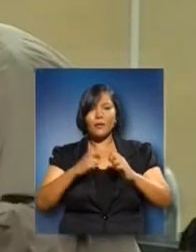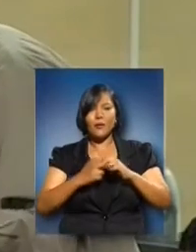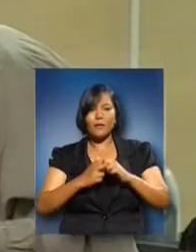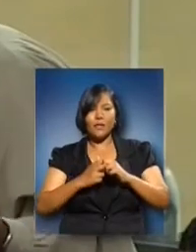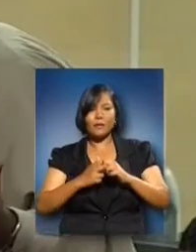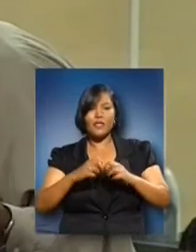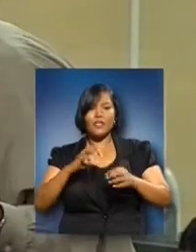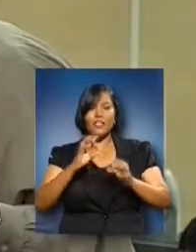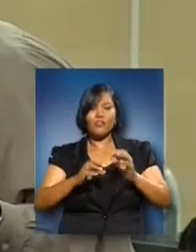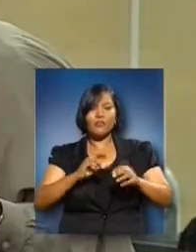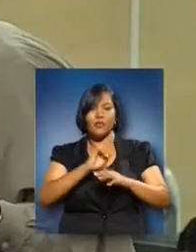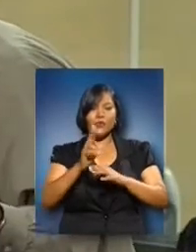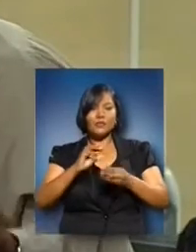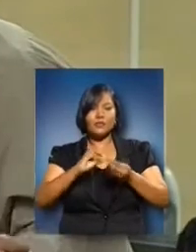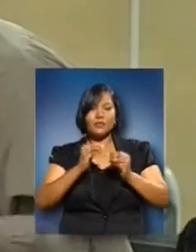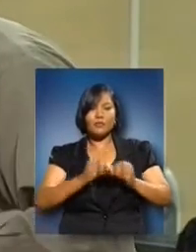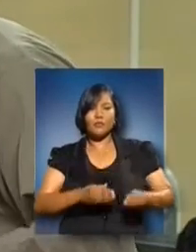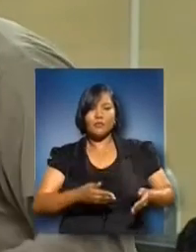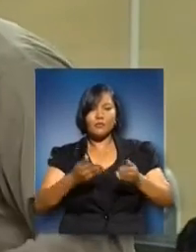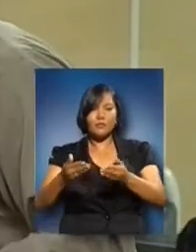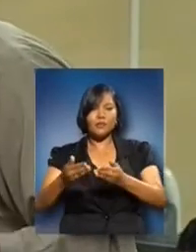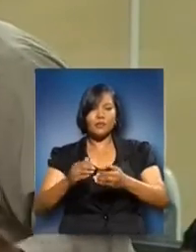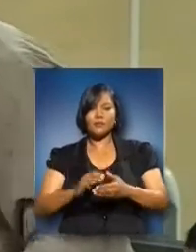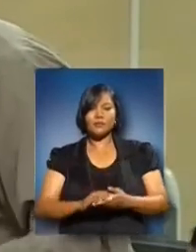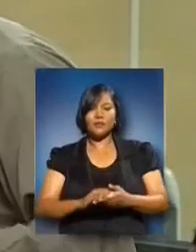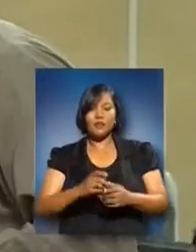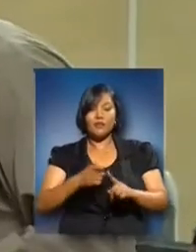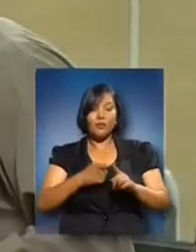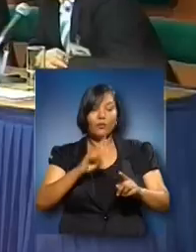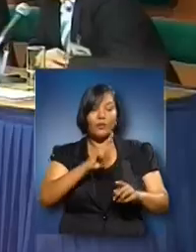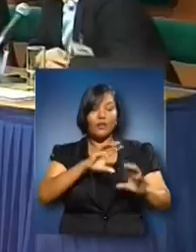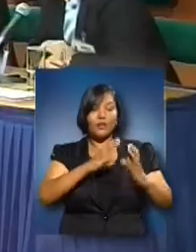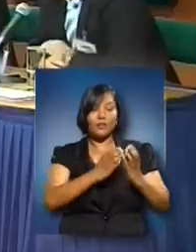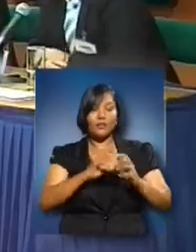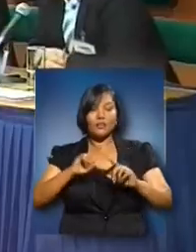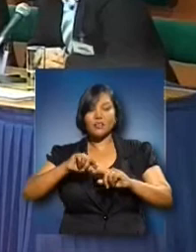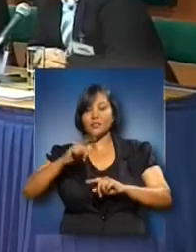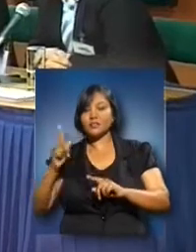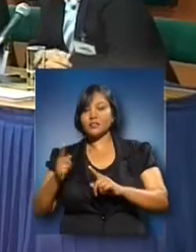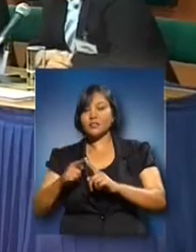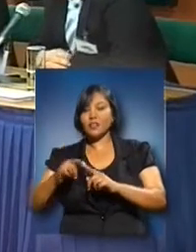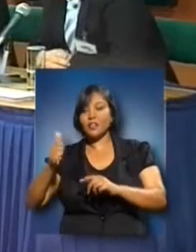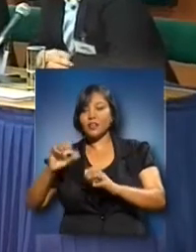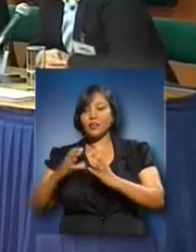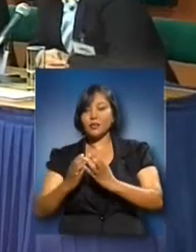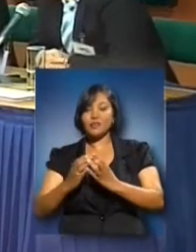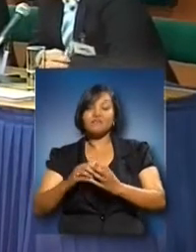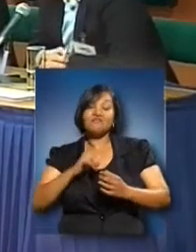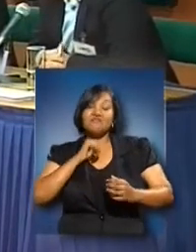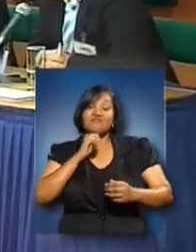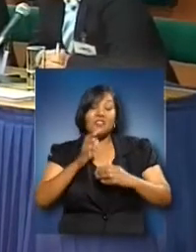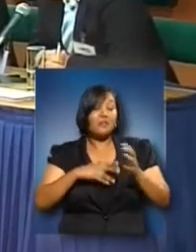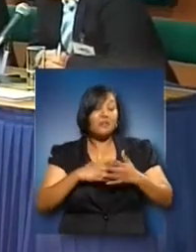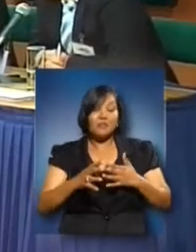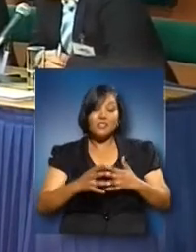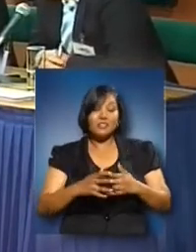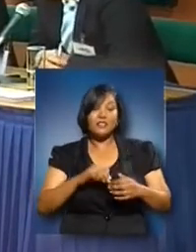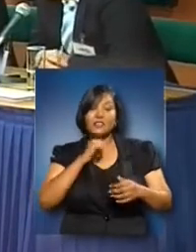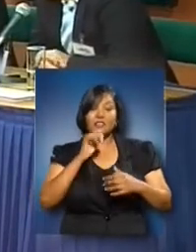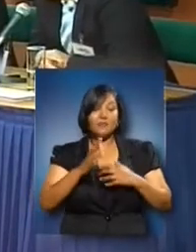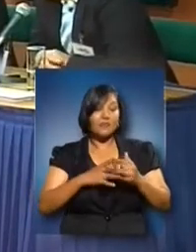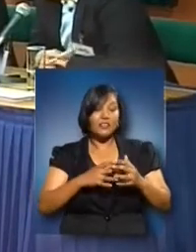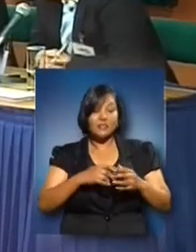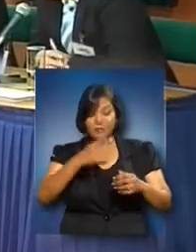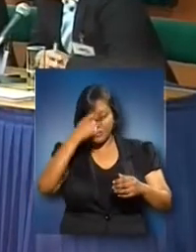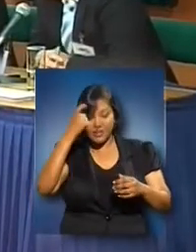in terms of porting from one provider to the other? No, it actually doesn't matter. It doesn't matter. In